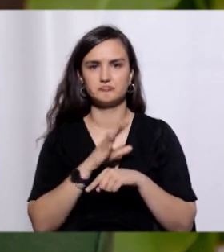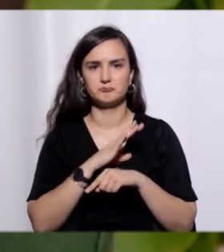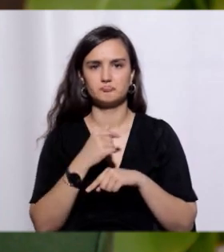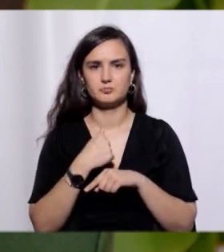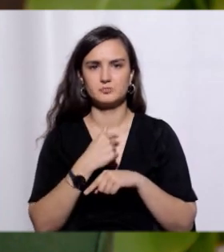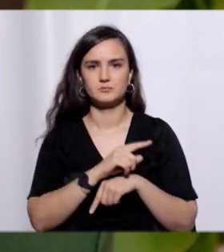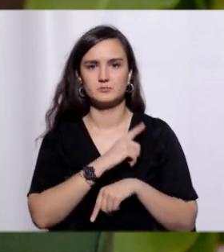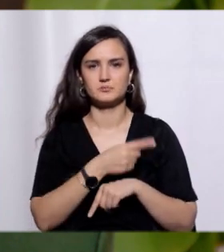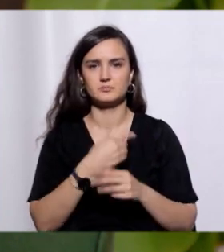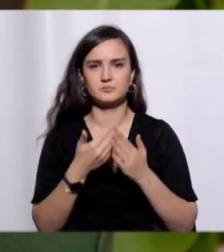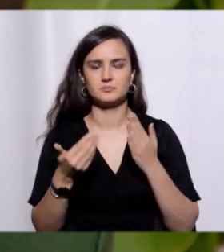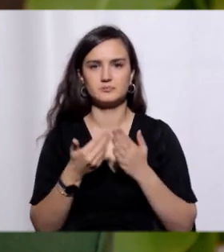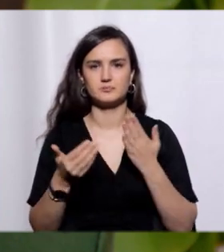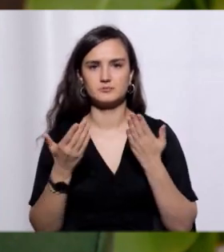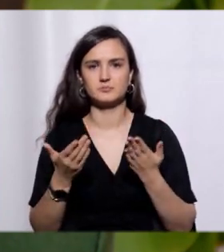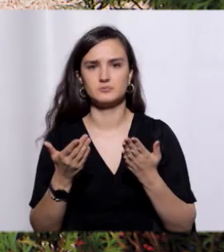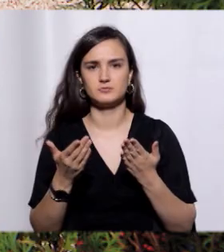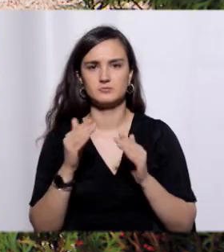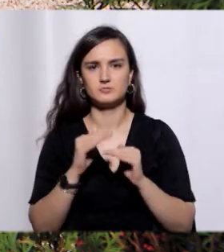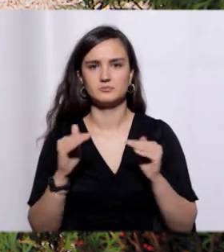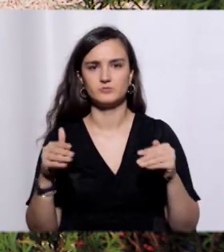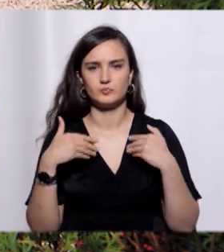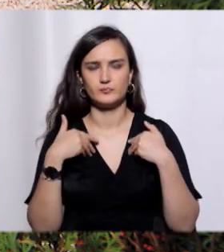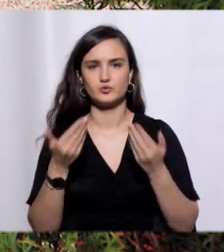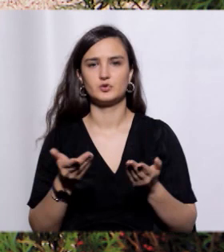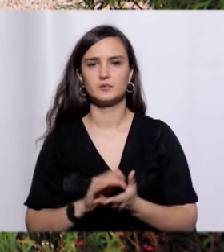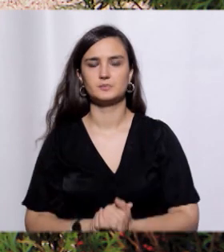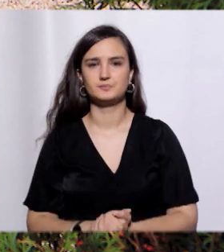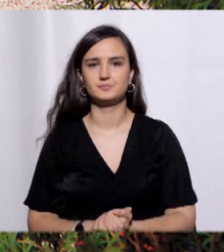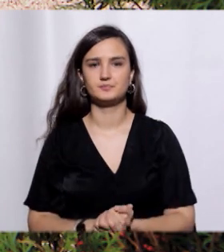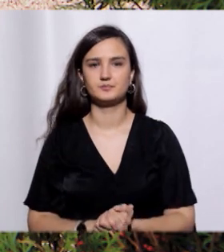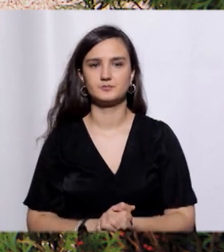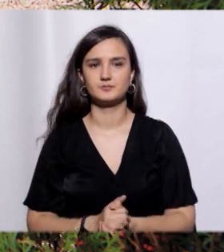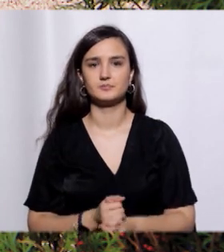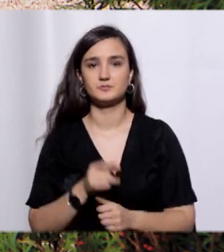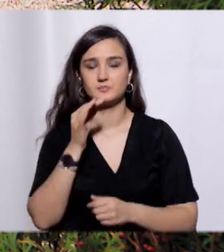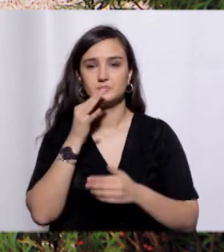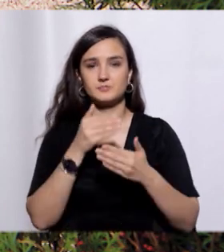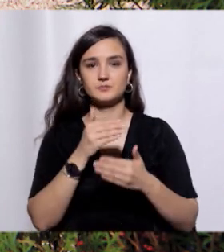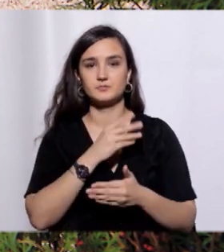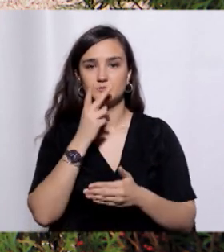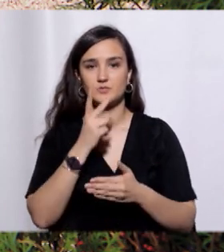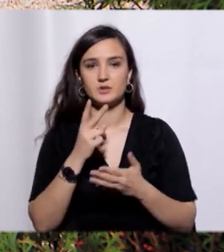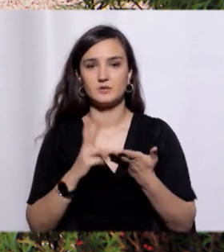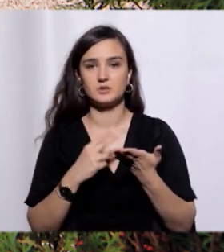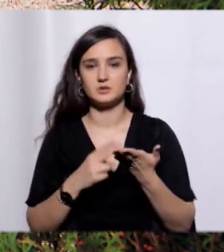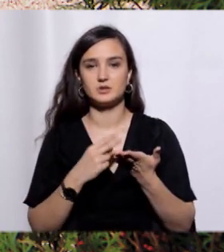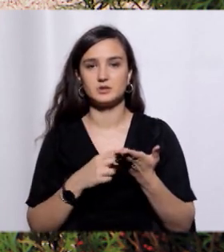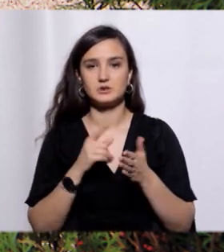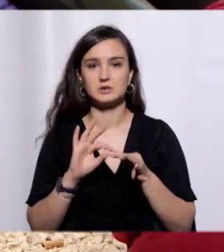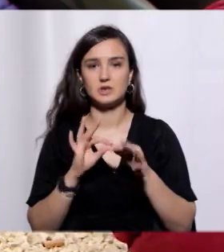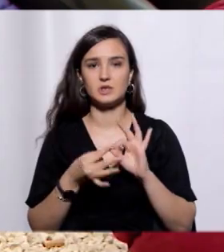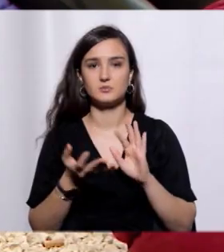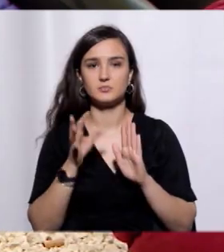I strongly recommend this book to children. Very good. But before we look at the book into